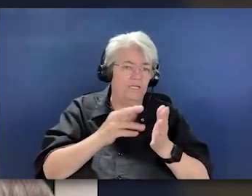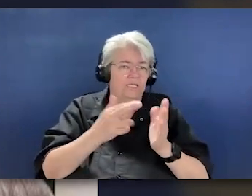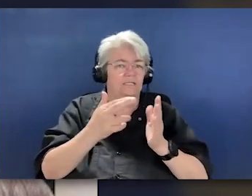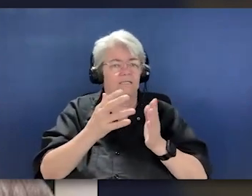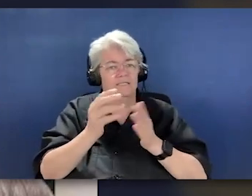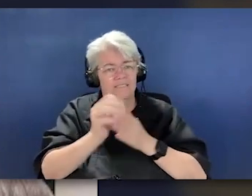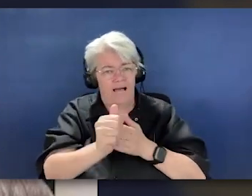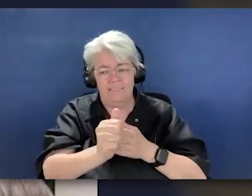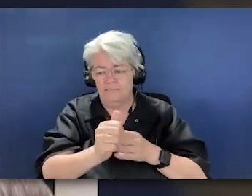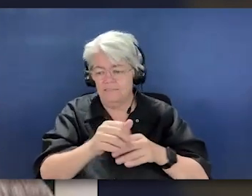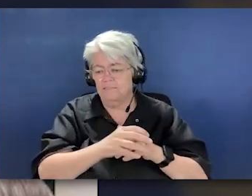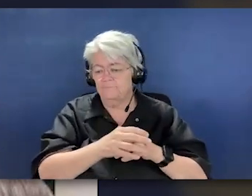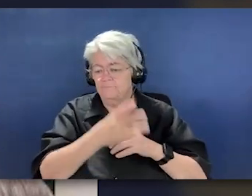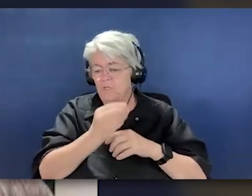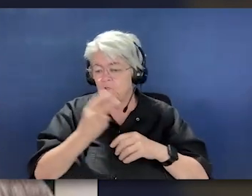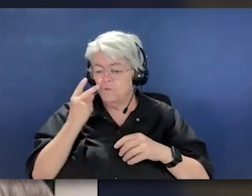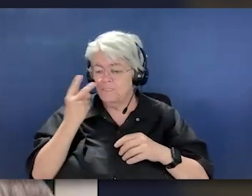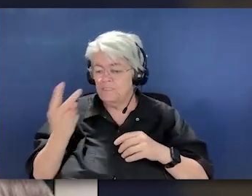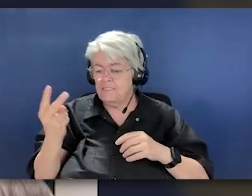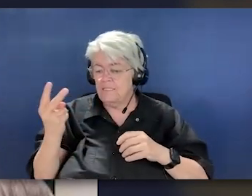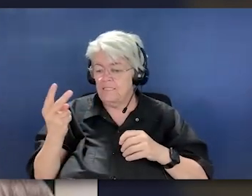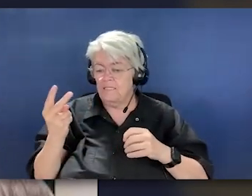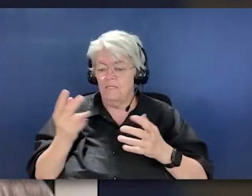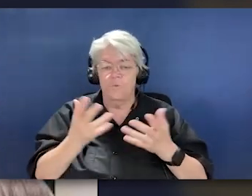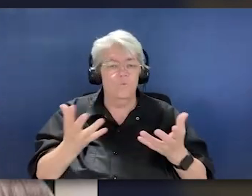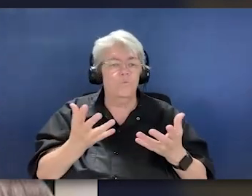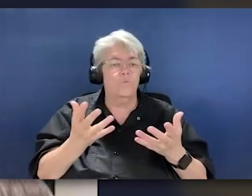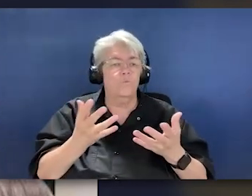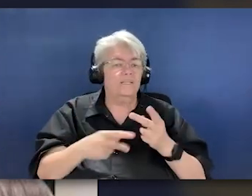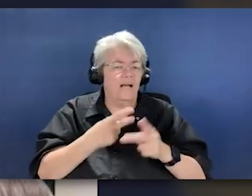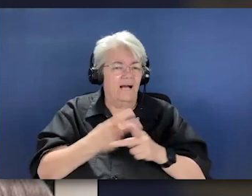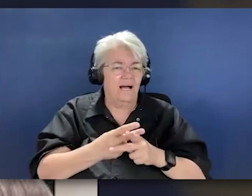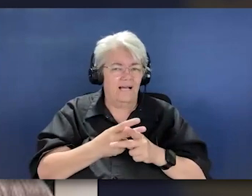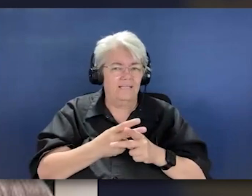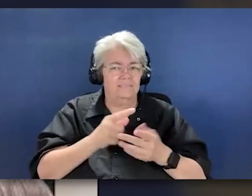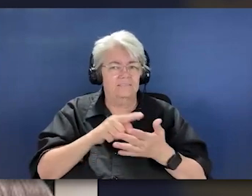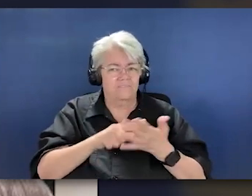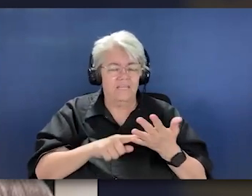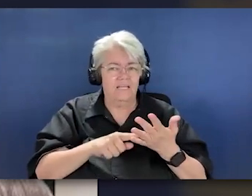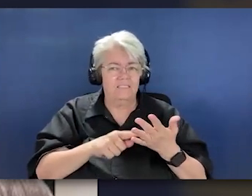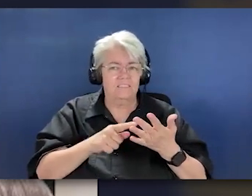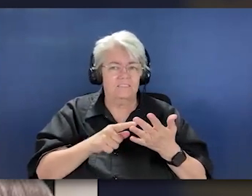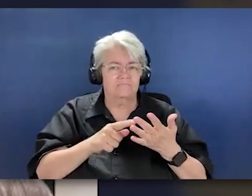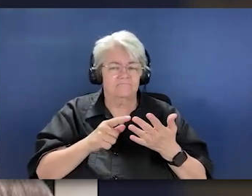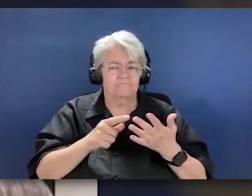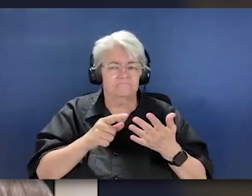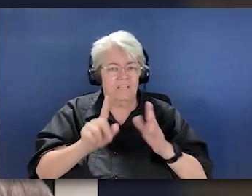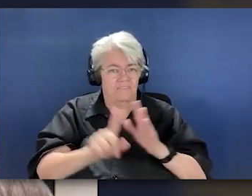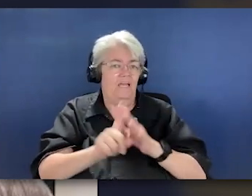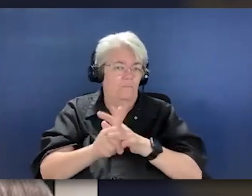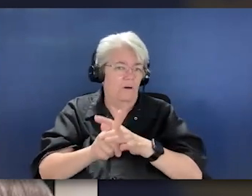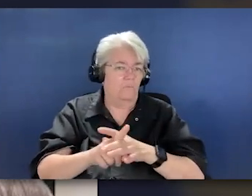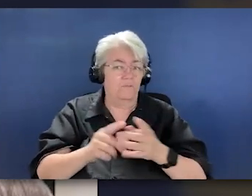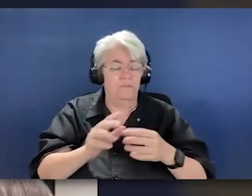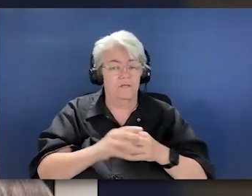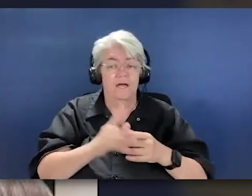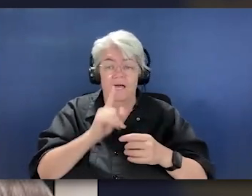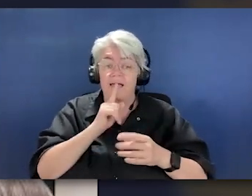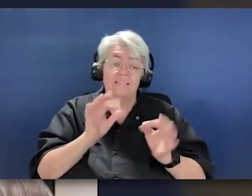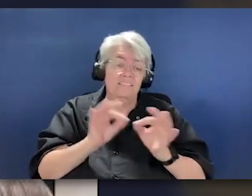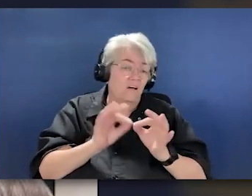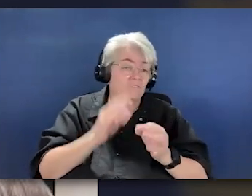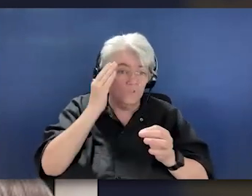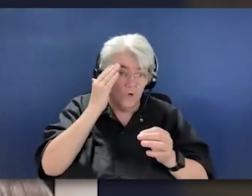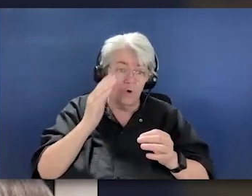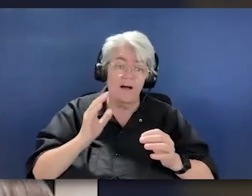sort of see what kinds of views they generate from their various vantage points. It's, you know, helpful to remember that faculty